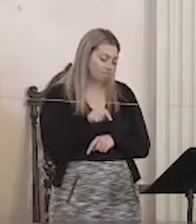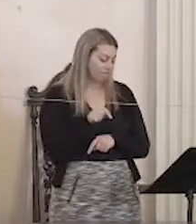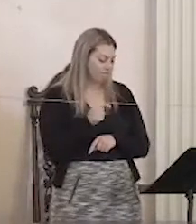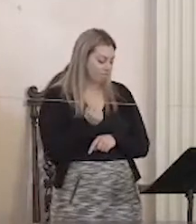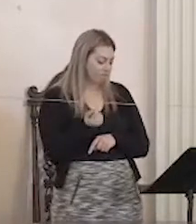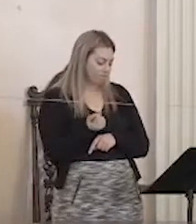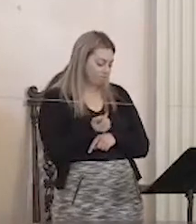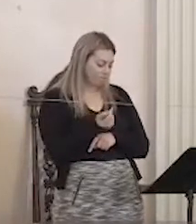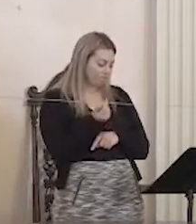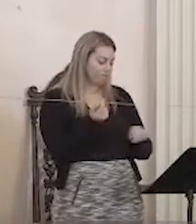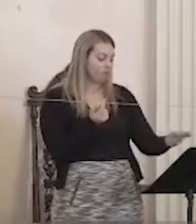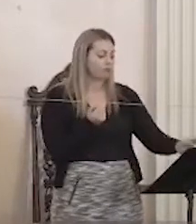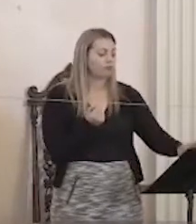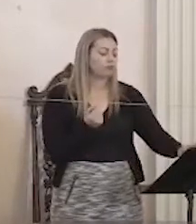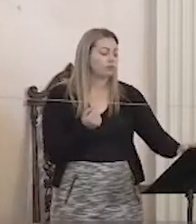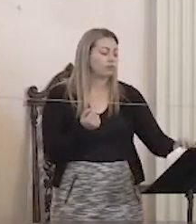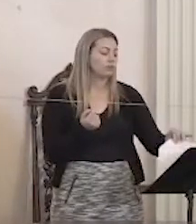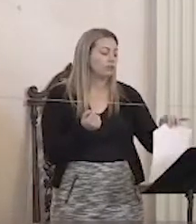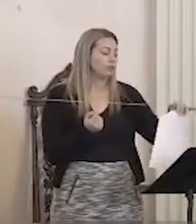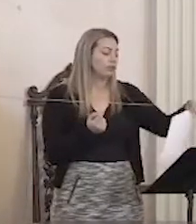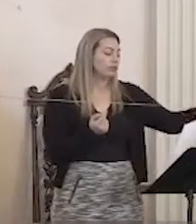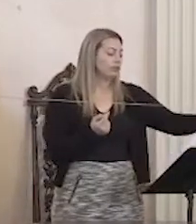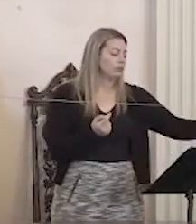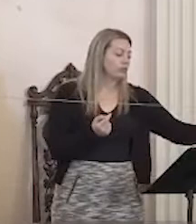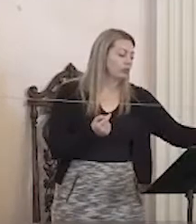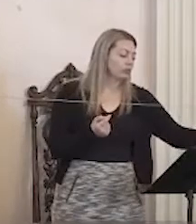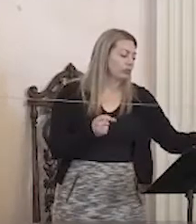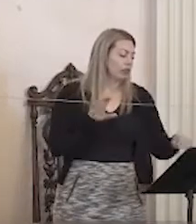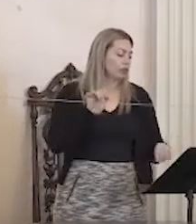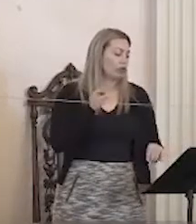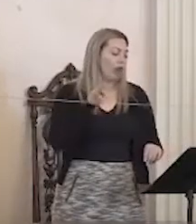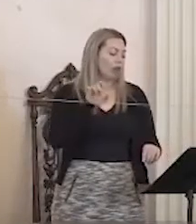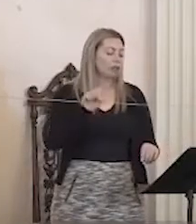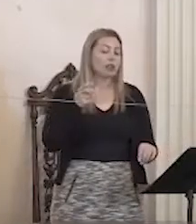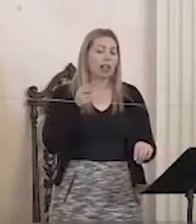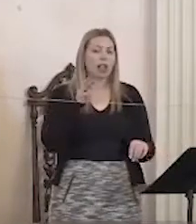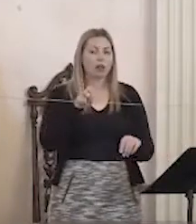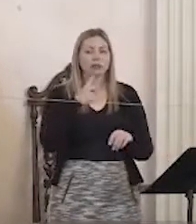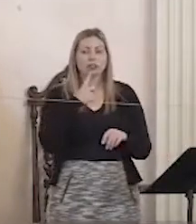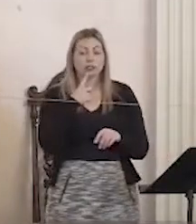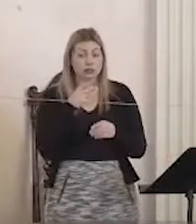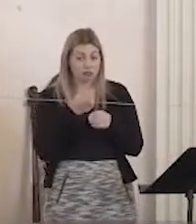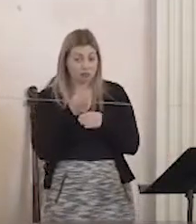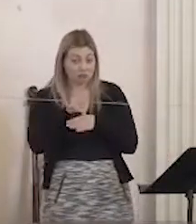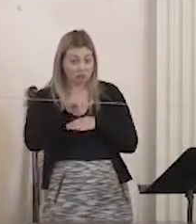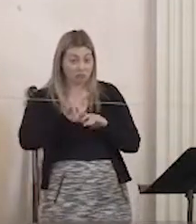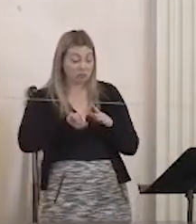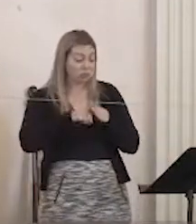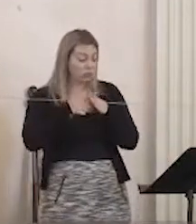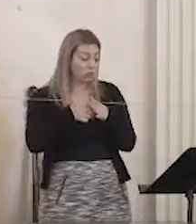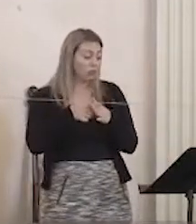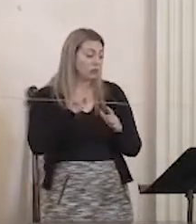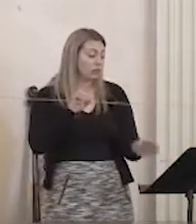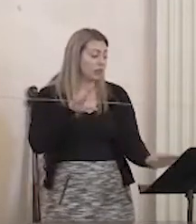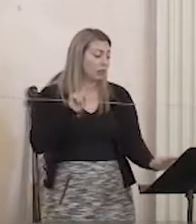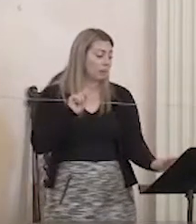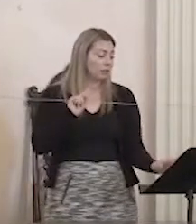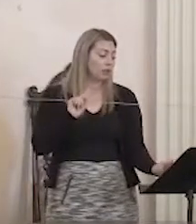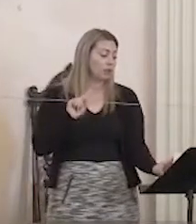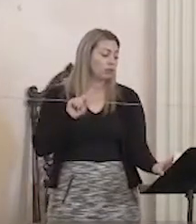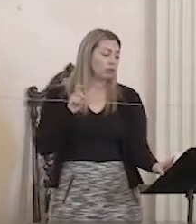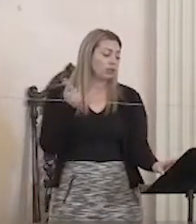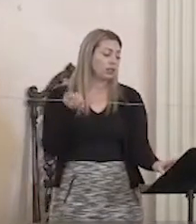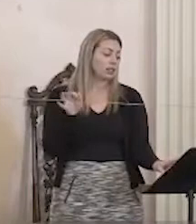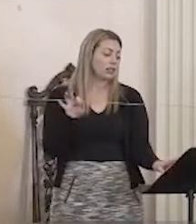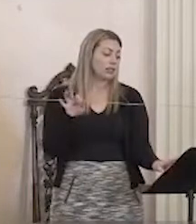in September 1969, some hostility towards Eaton became evident, particularly from